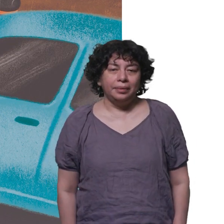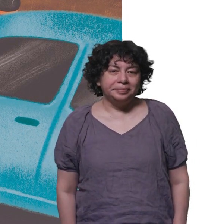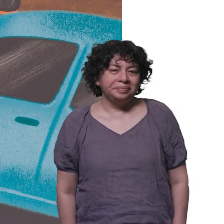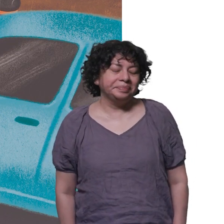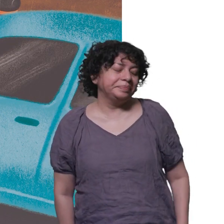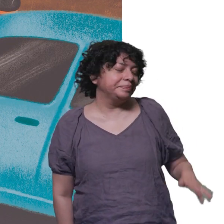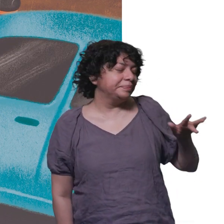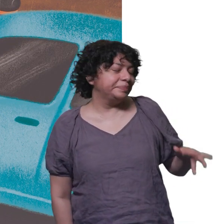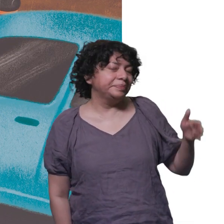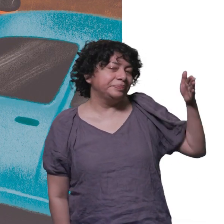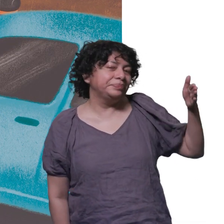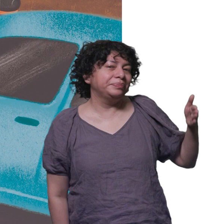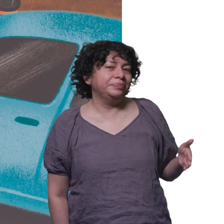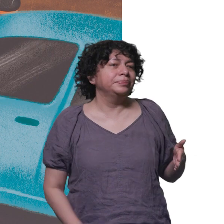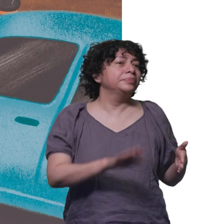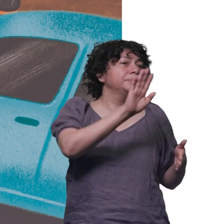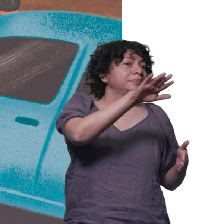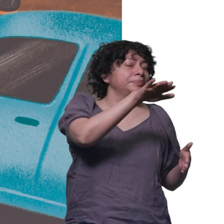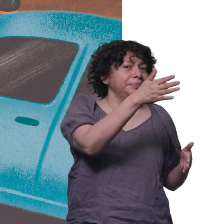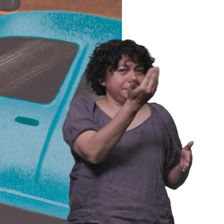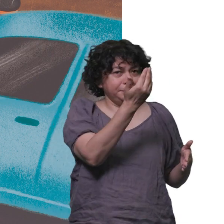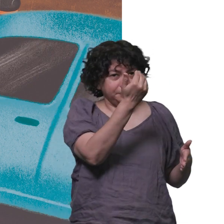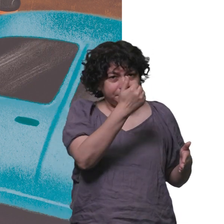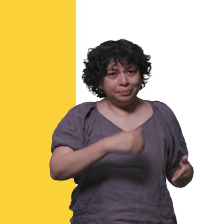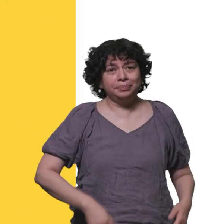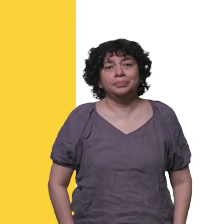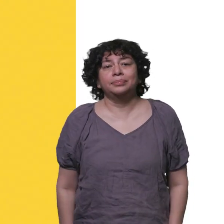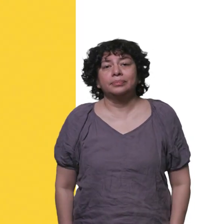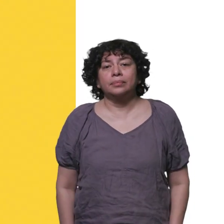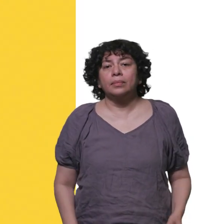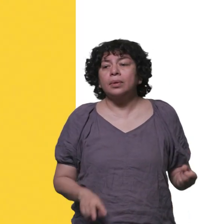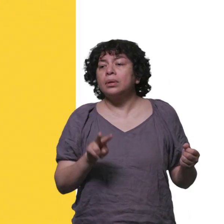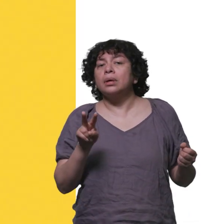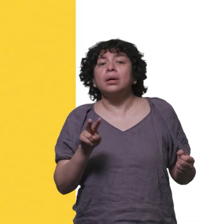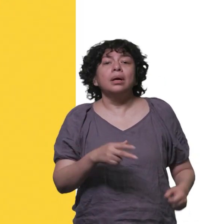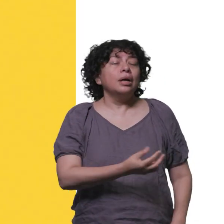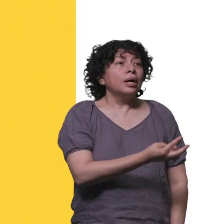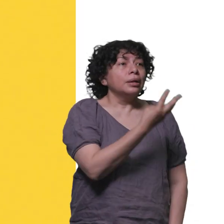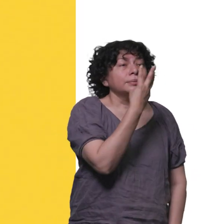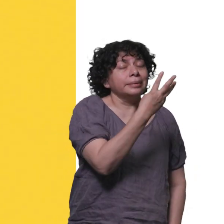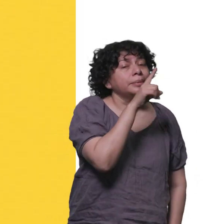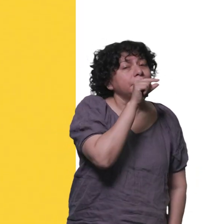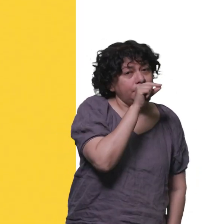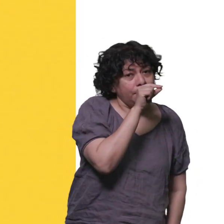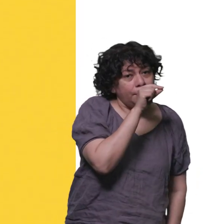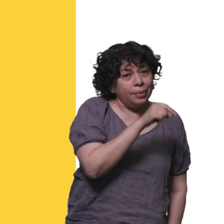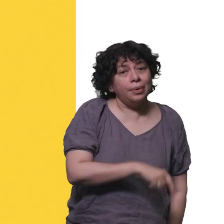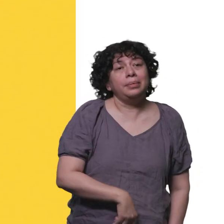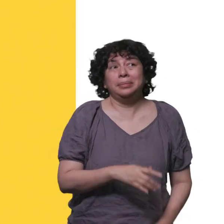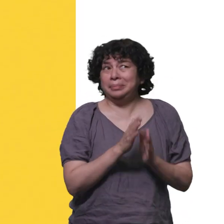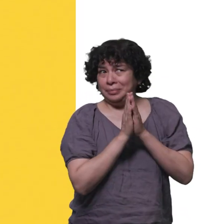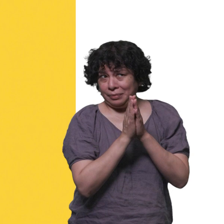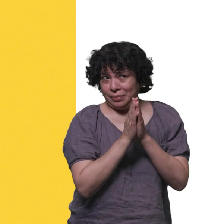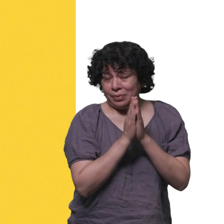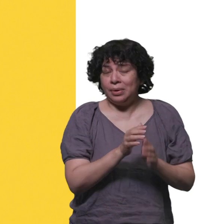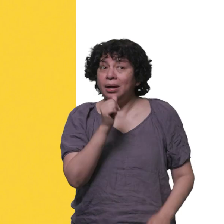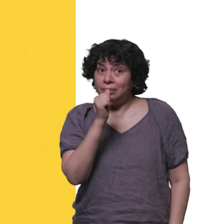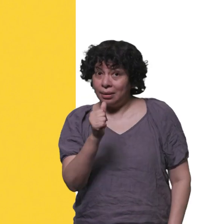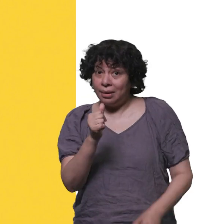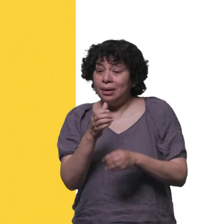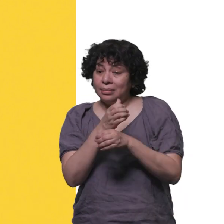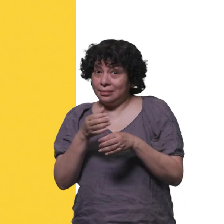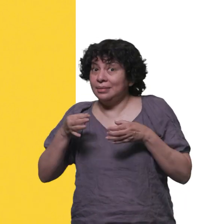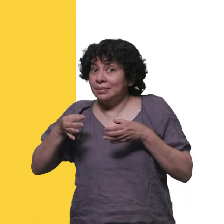mom rolls down her window and calls for the tamale man. 3 de pollo, por favor, y una avena y un